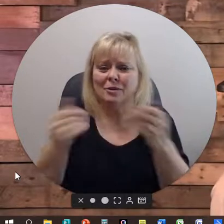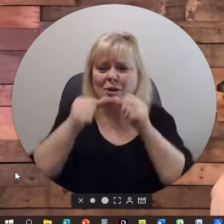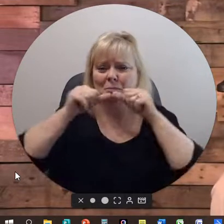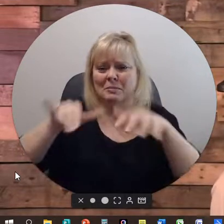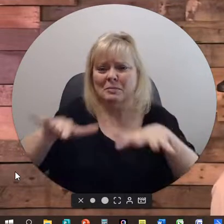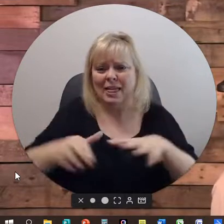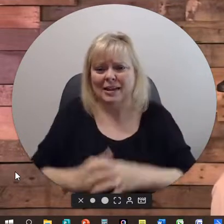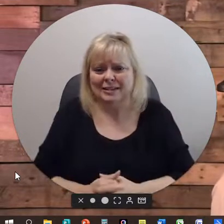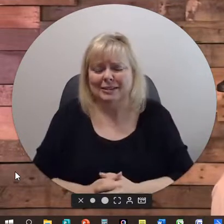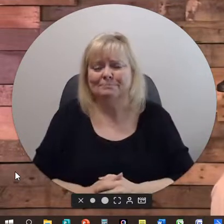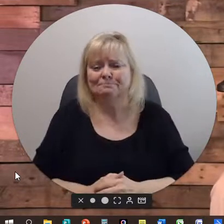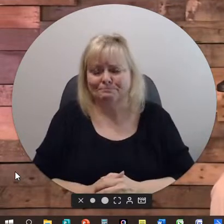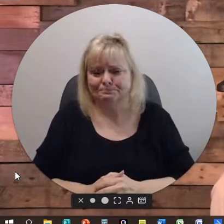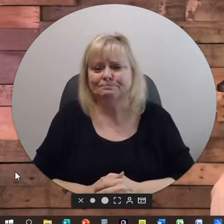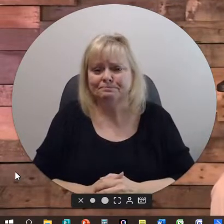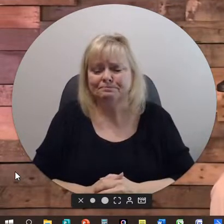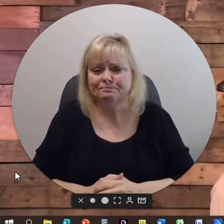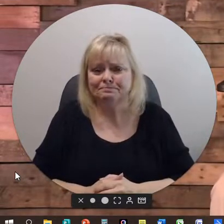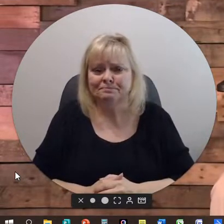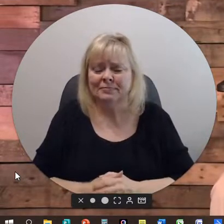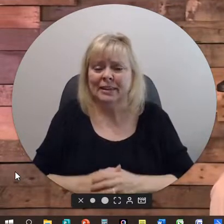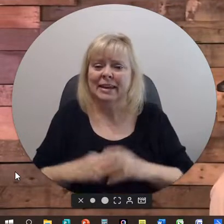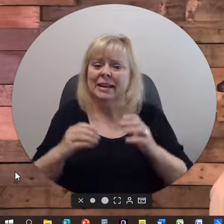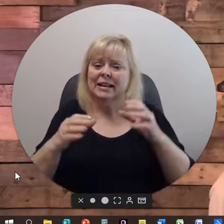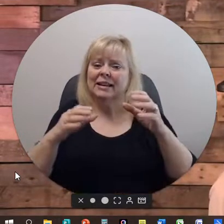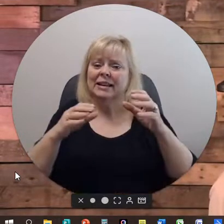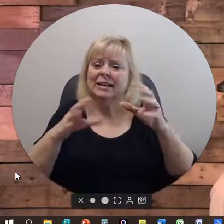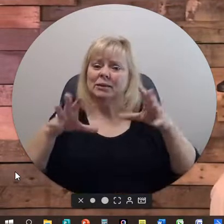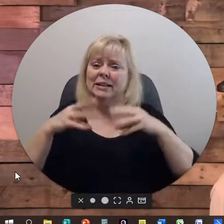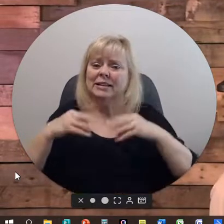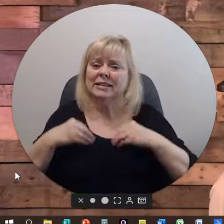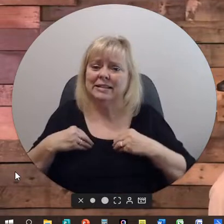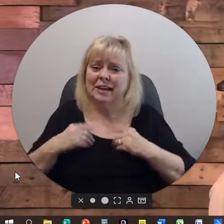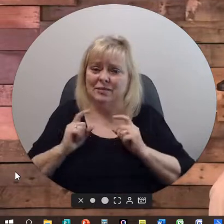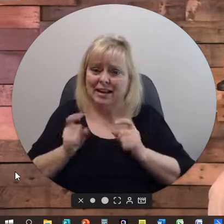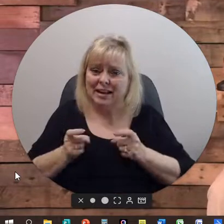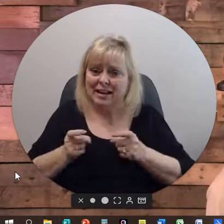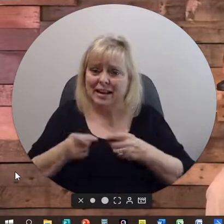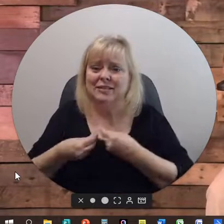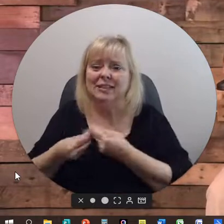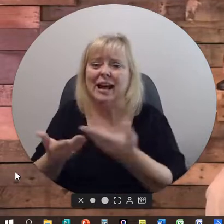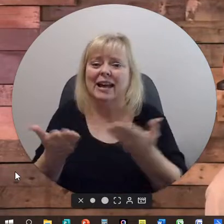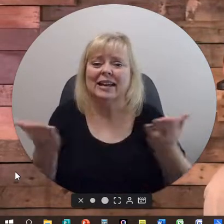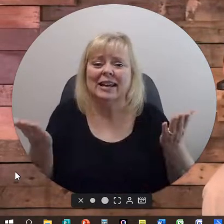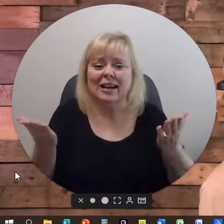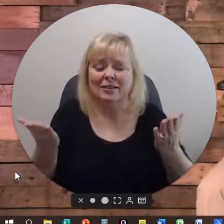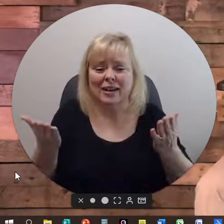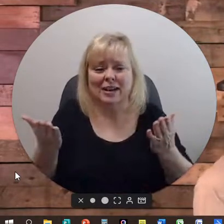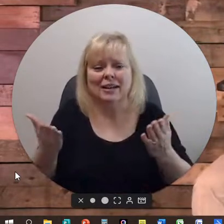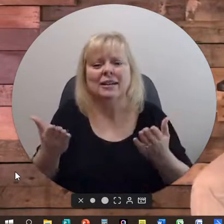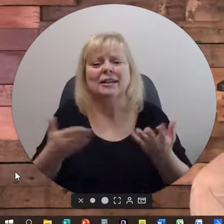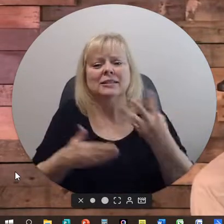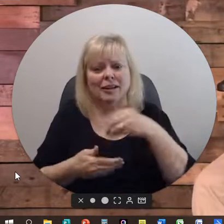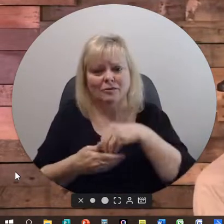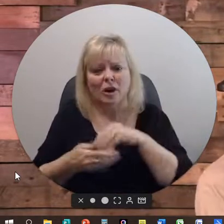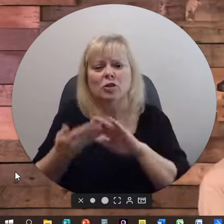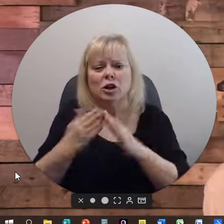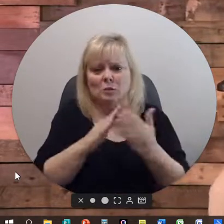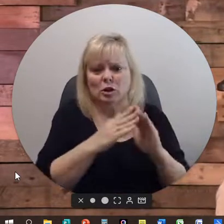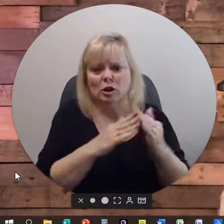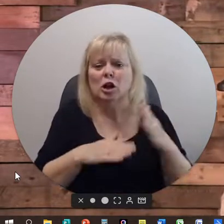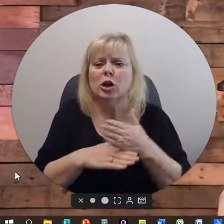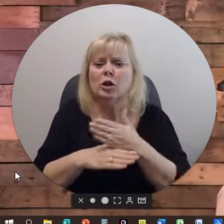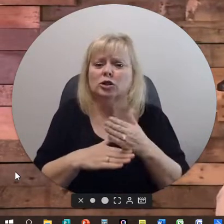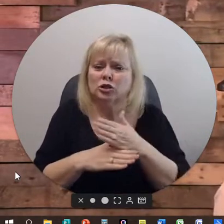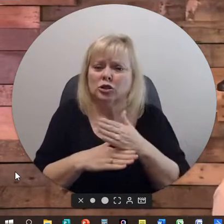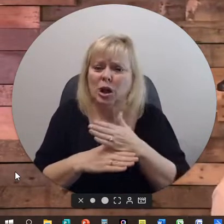Giving and receiving of gifts, it's an essential part of community. And sharing is at the very heart of what